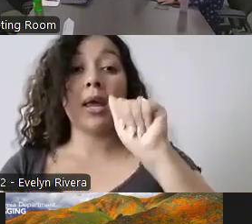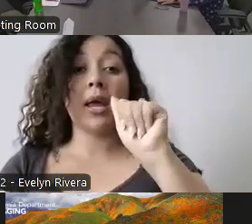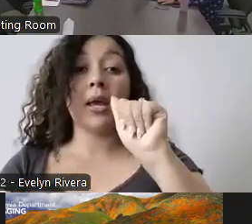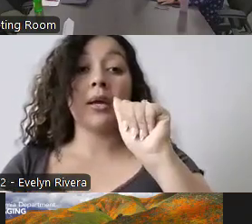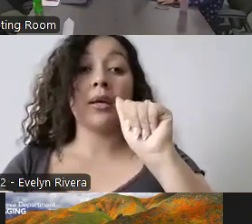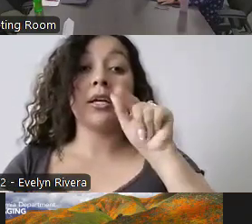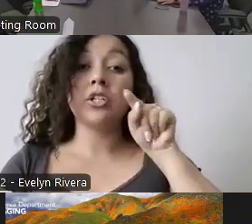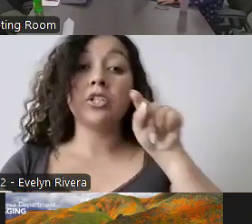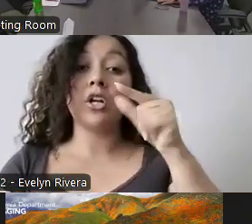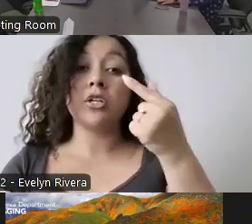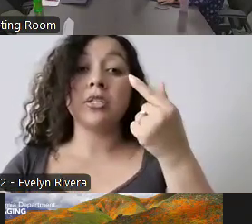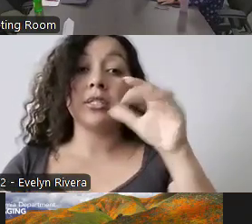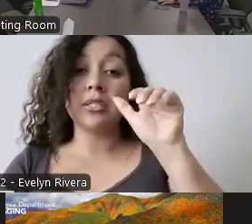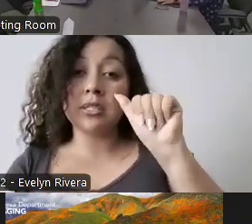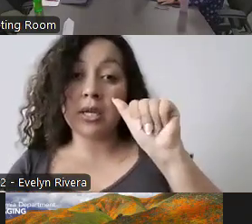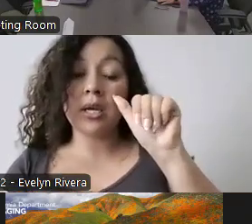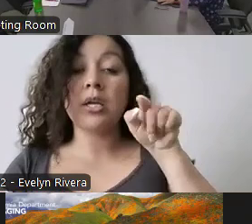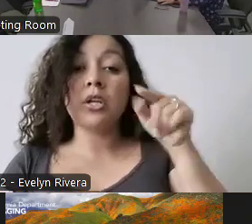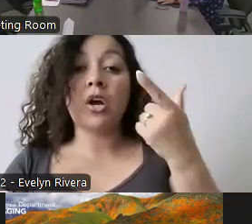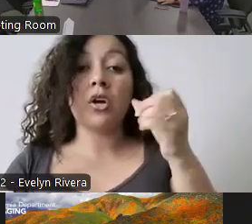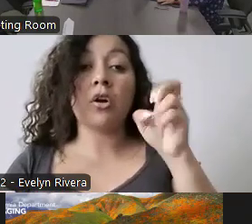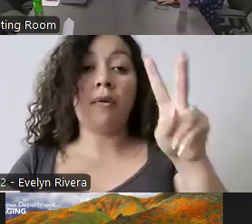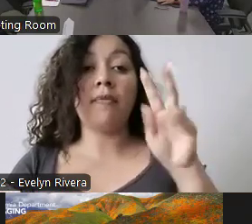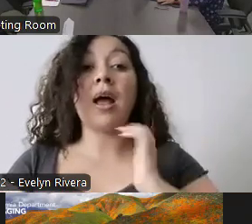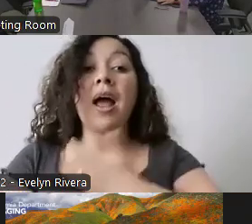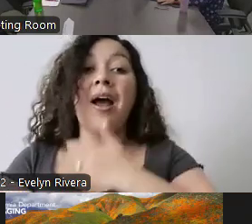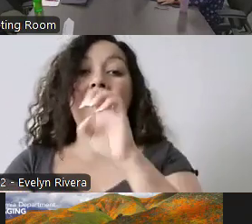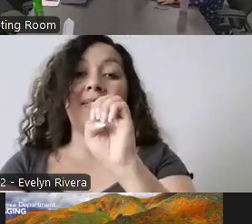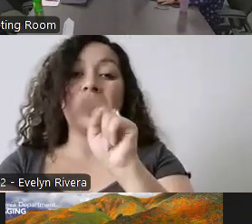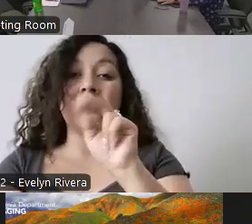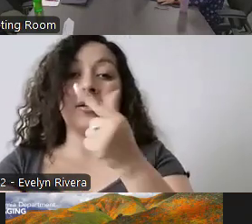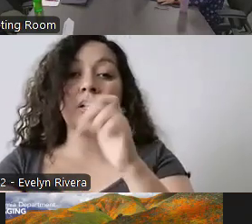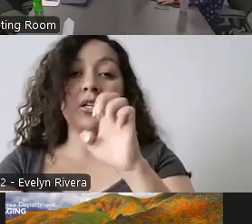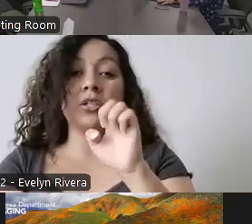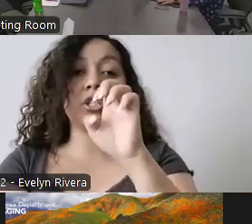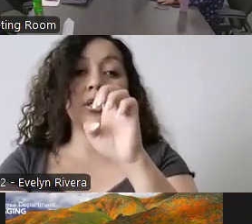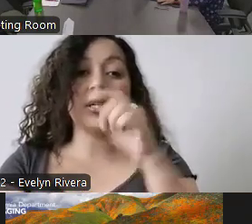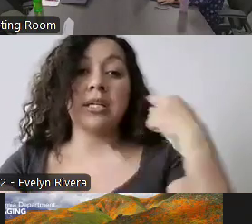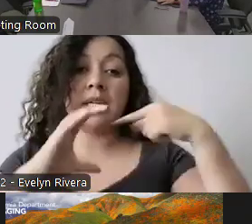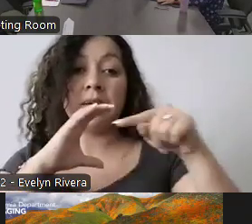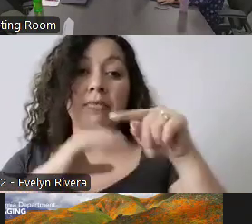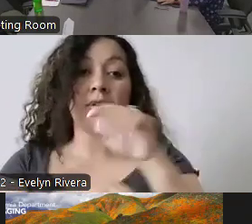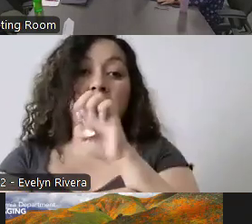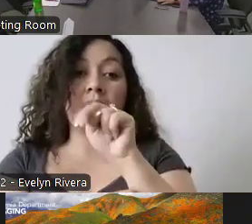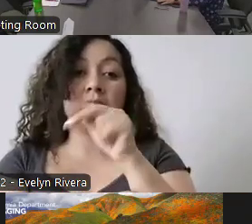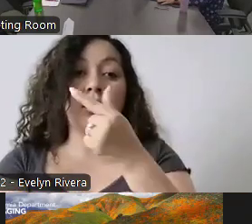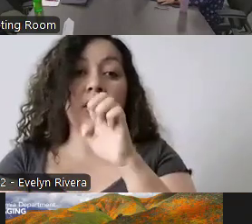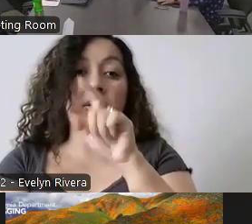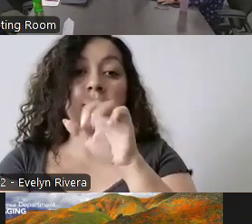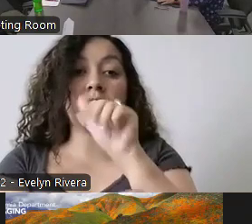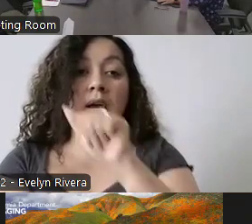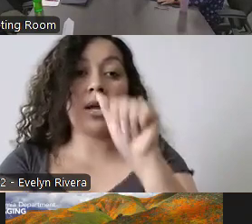npa.aging.ca.gov, our engage email, engage, ENGAGE